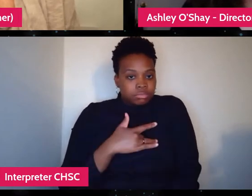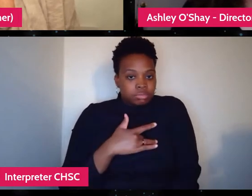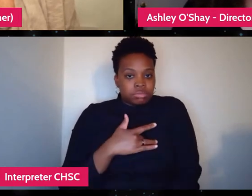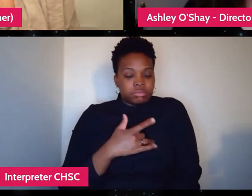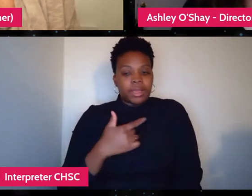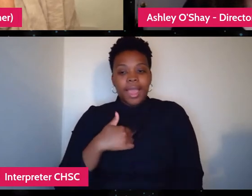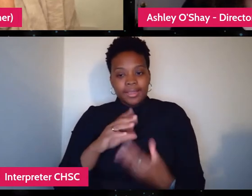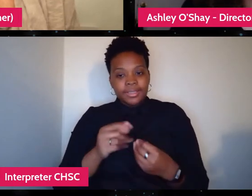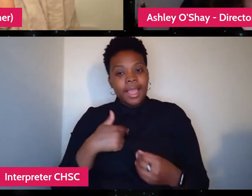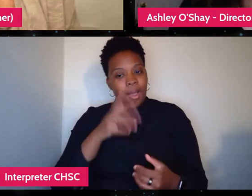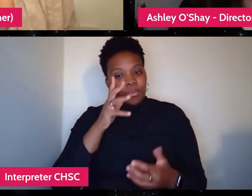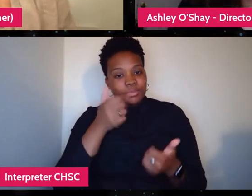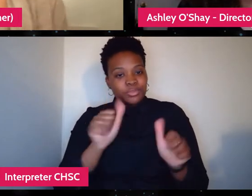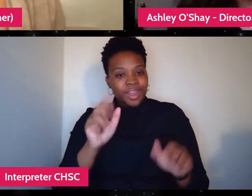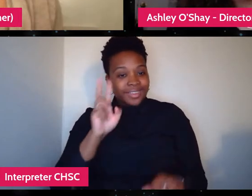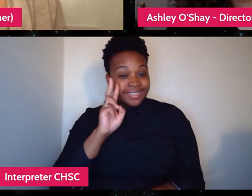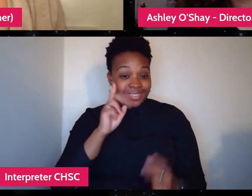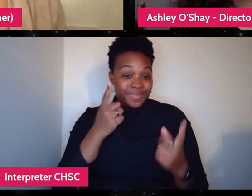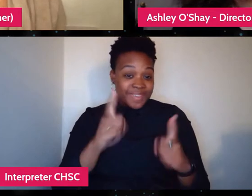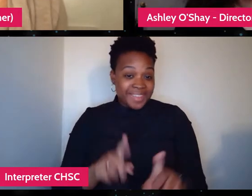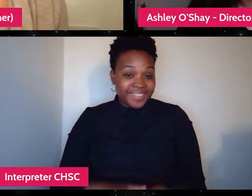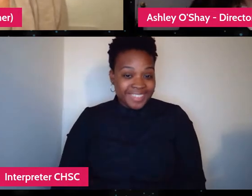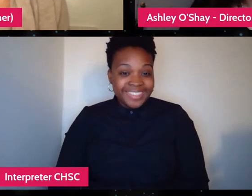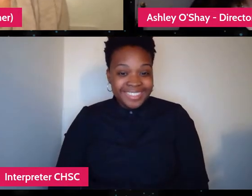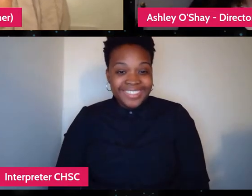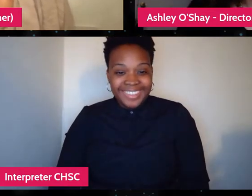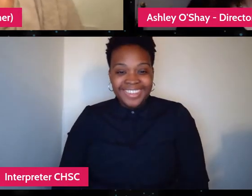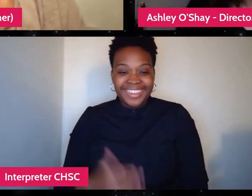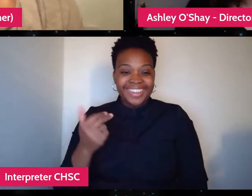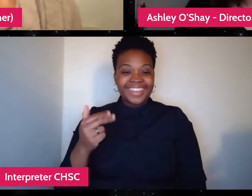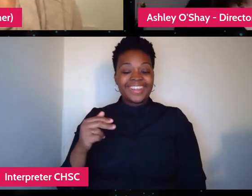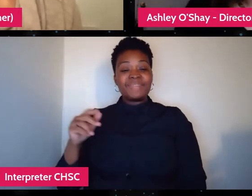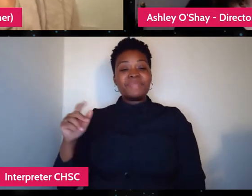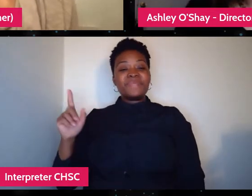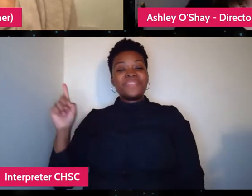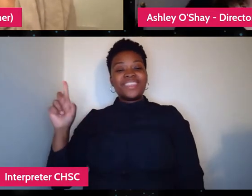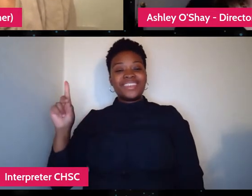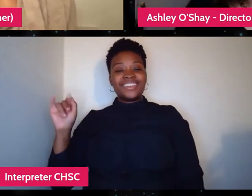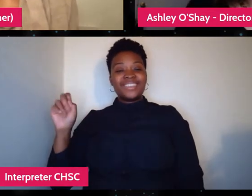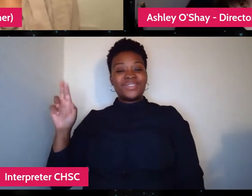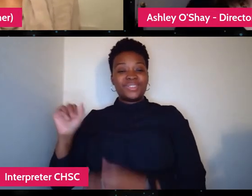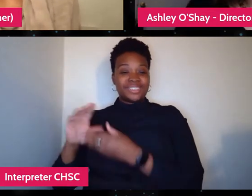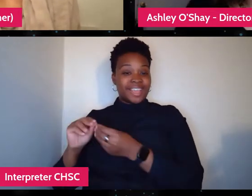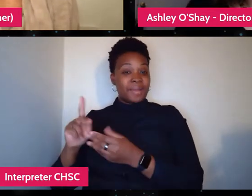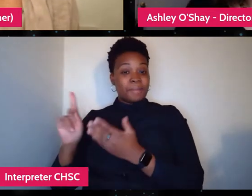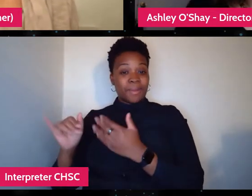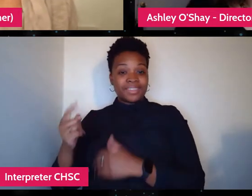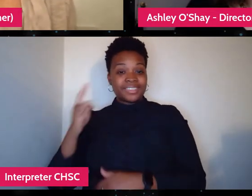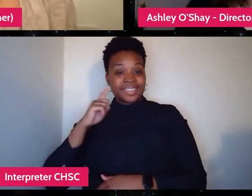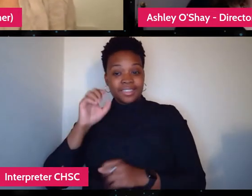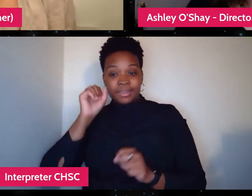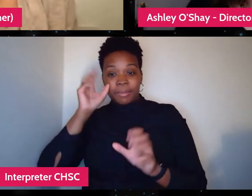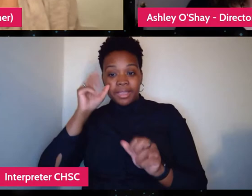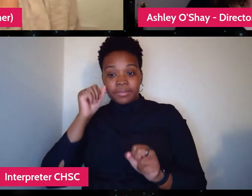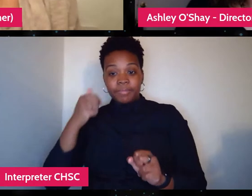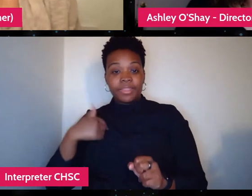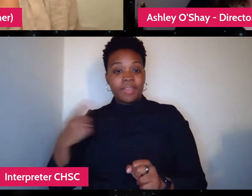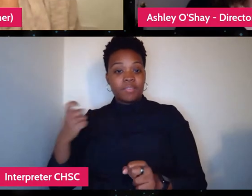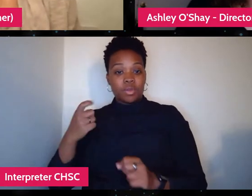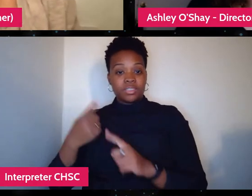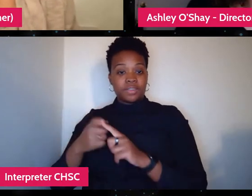try this out and see what happens. Yes, that project sounds amazing and I can't wait to hear more. We have a question from our